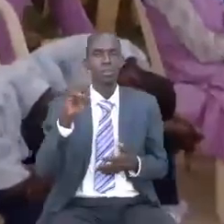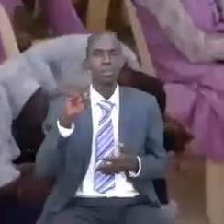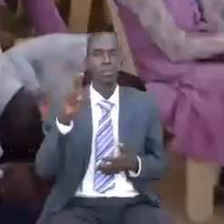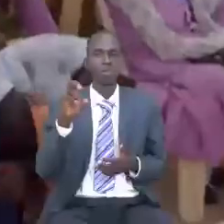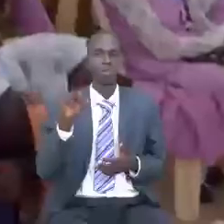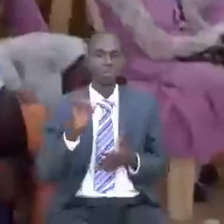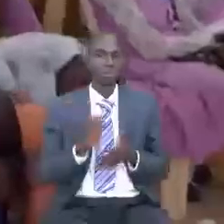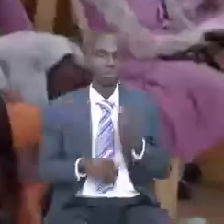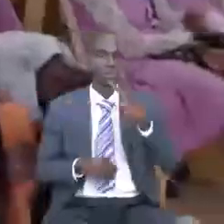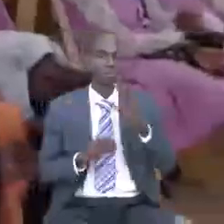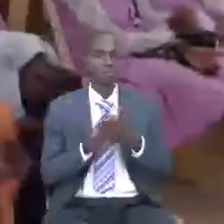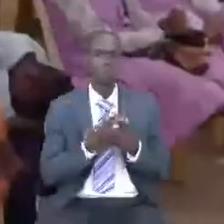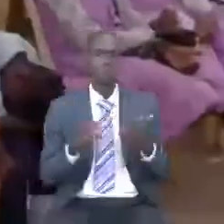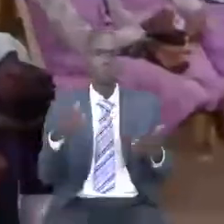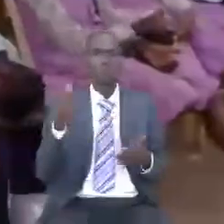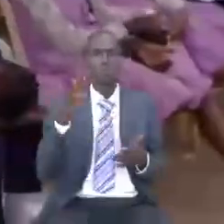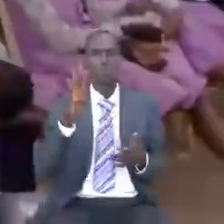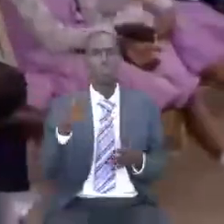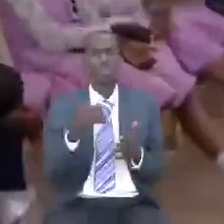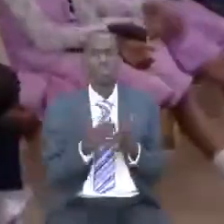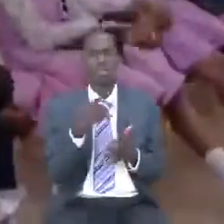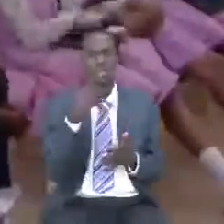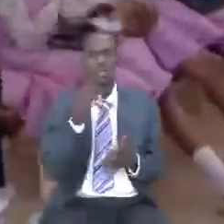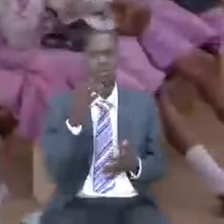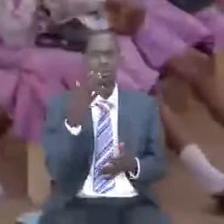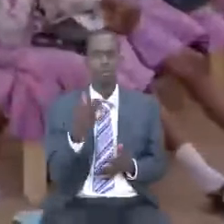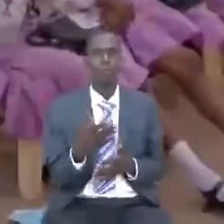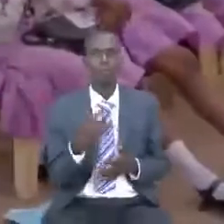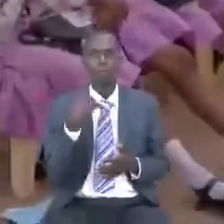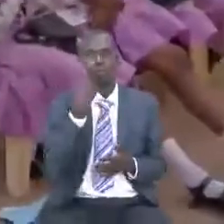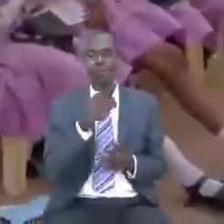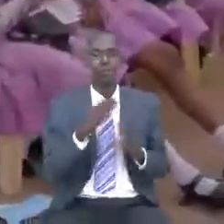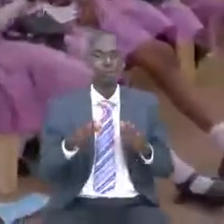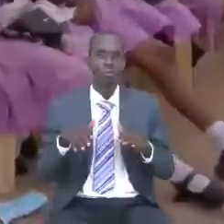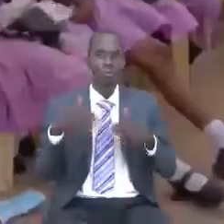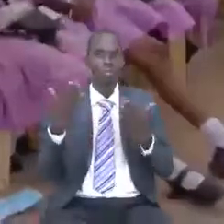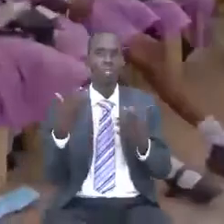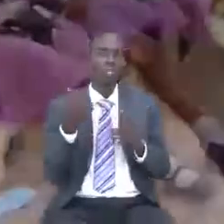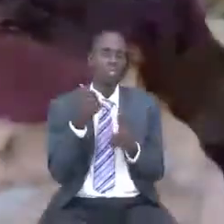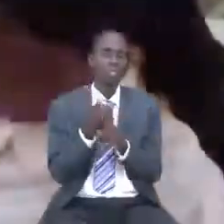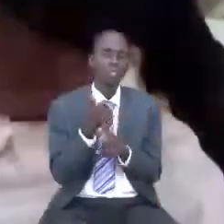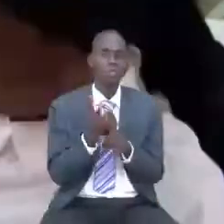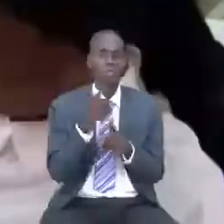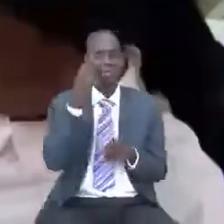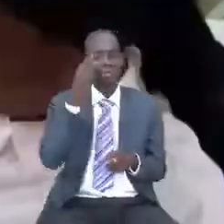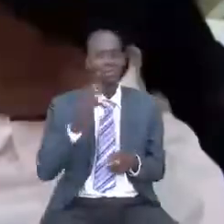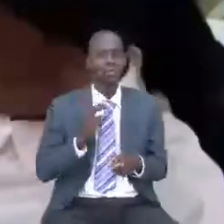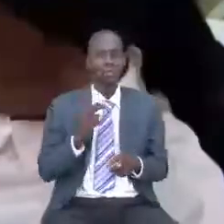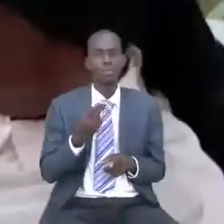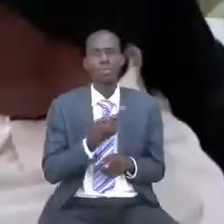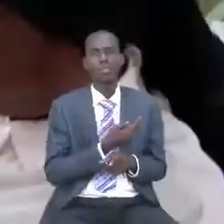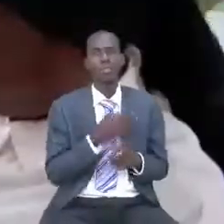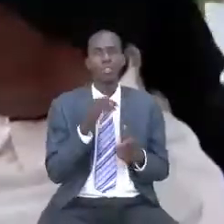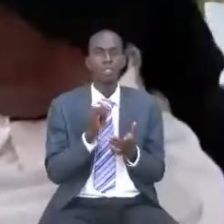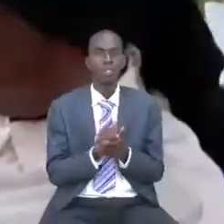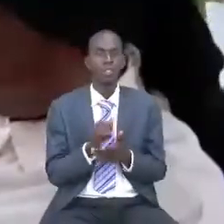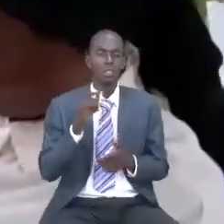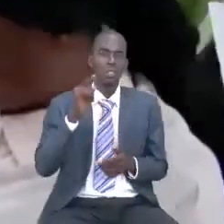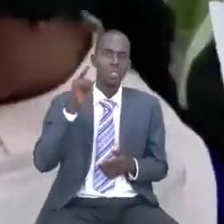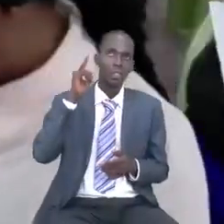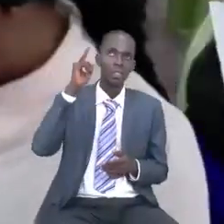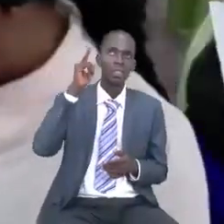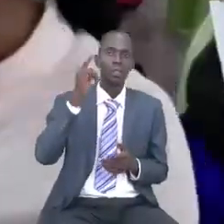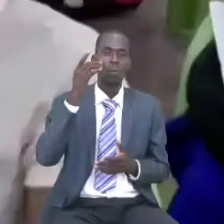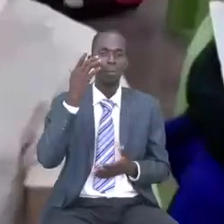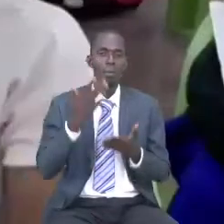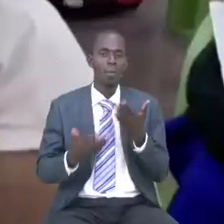verse 14, it says, who gave himself for us, that he might